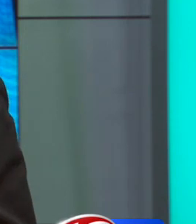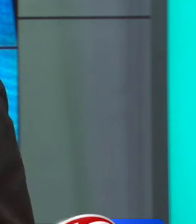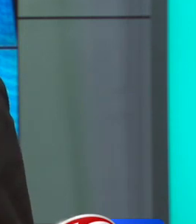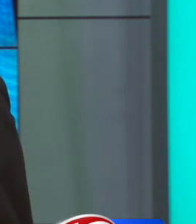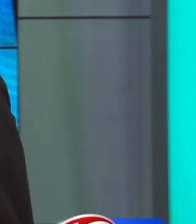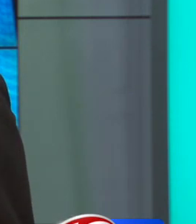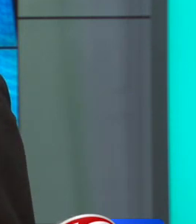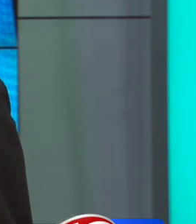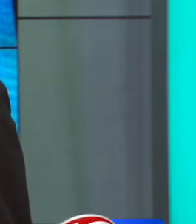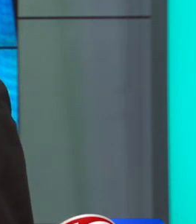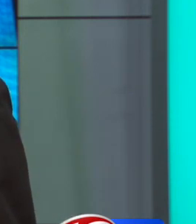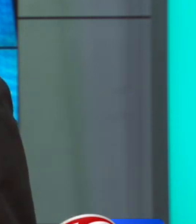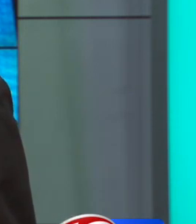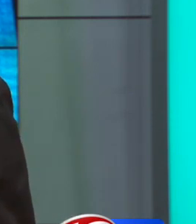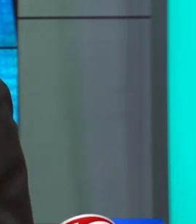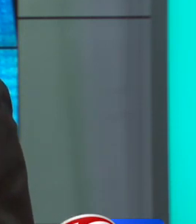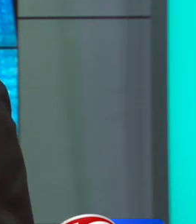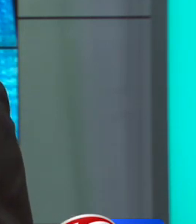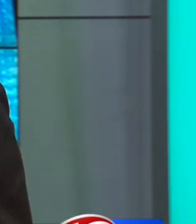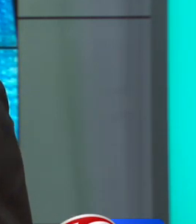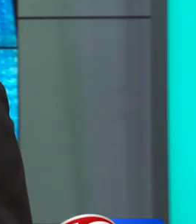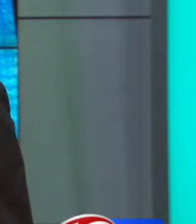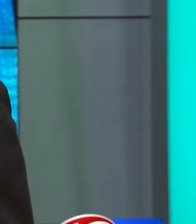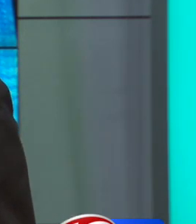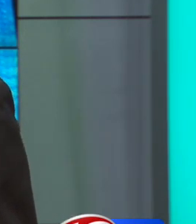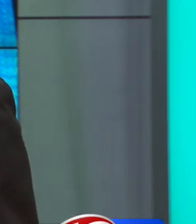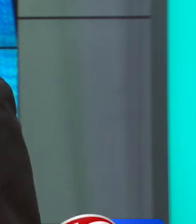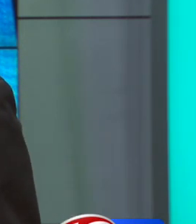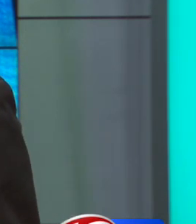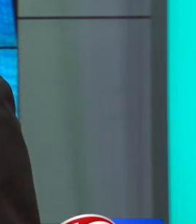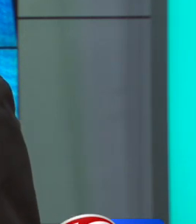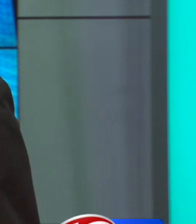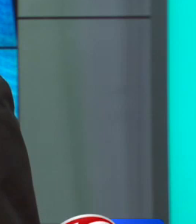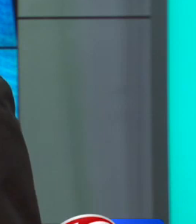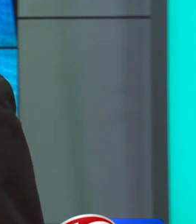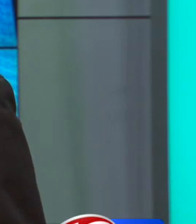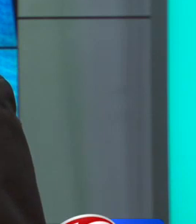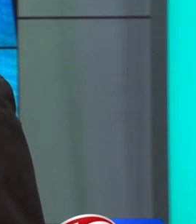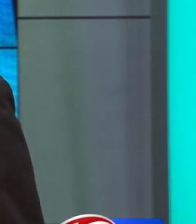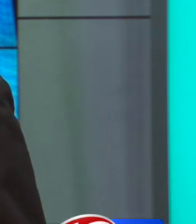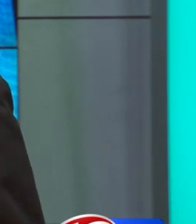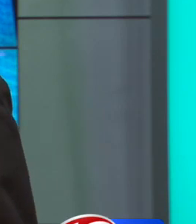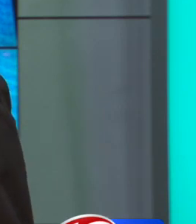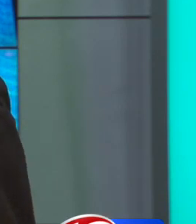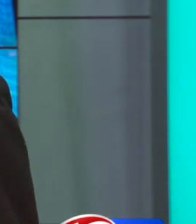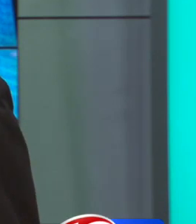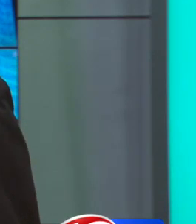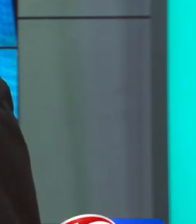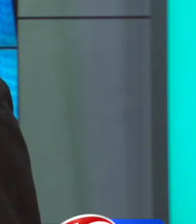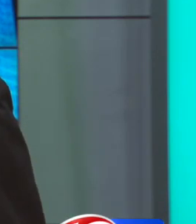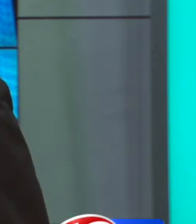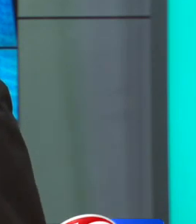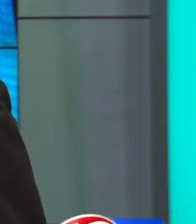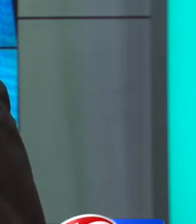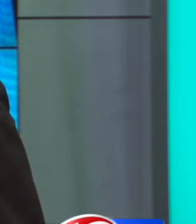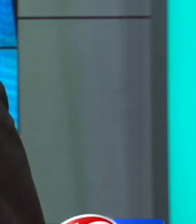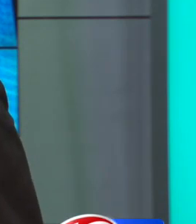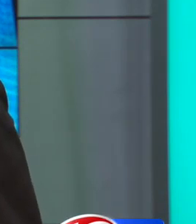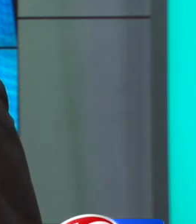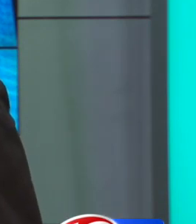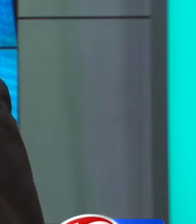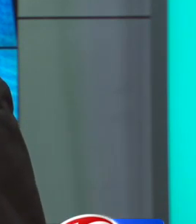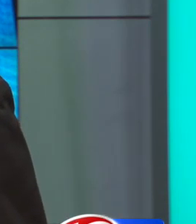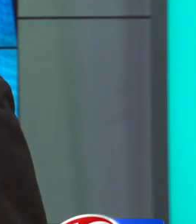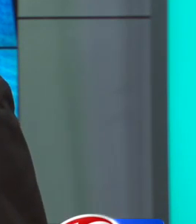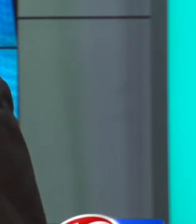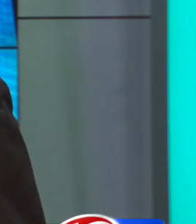is working on a new initiative with the Rhode Island Dining Services and Senior Centers in order to help out and deliver some healthy food